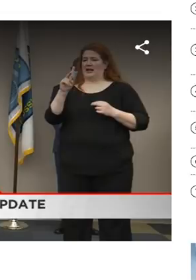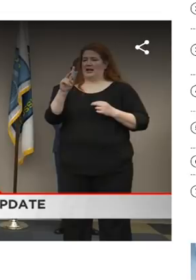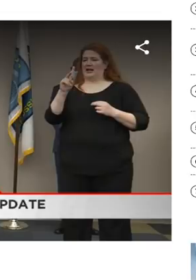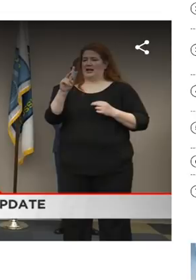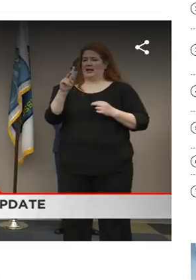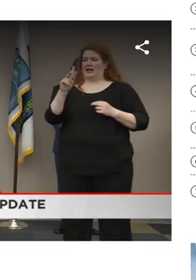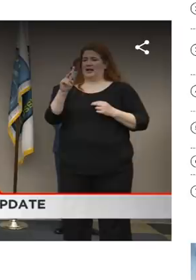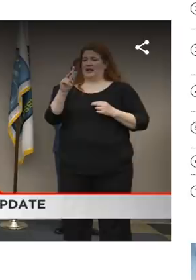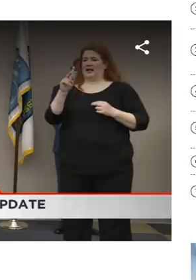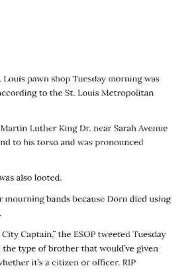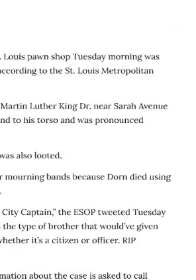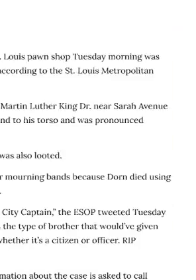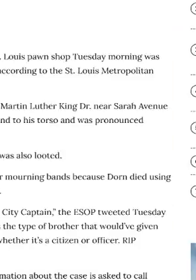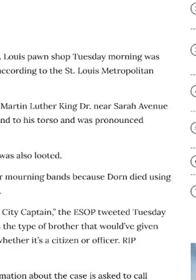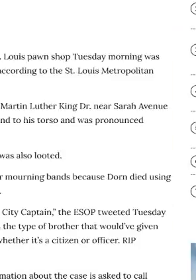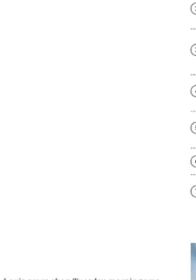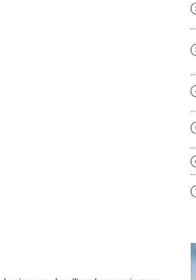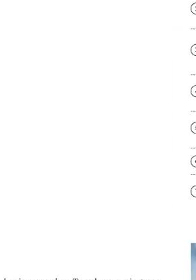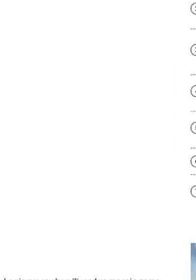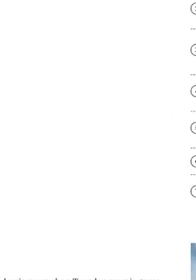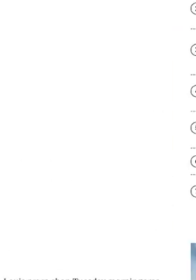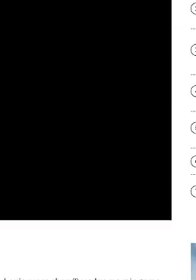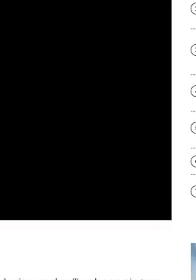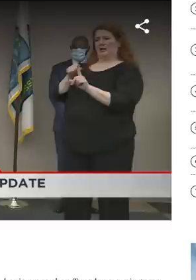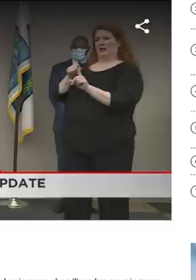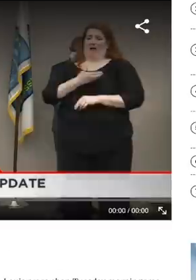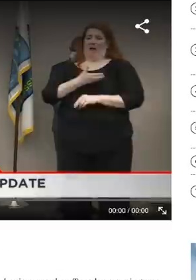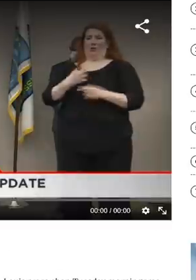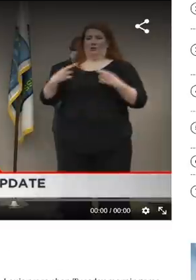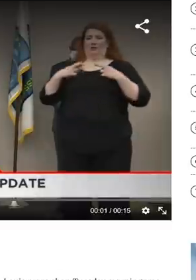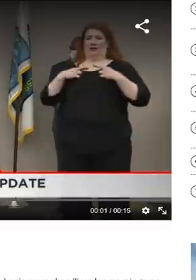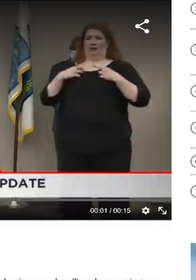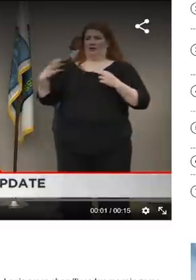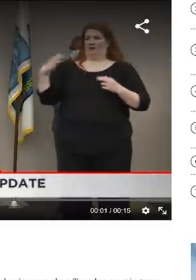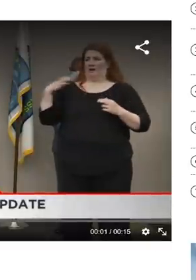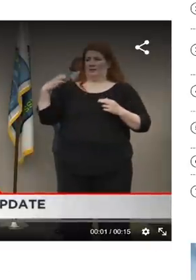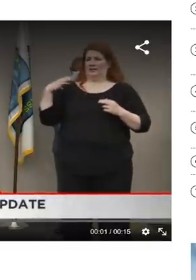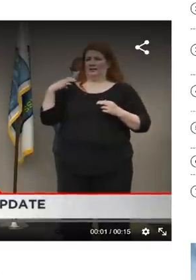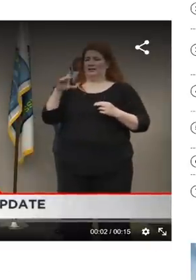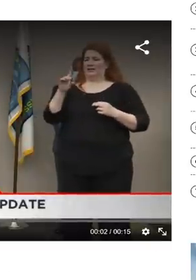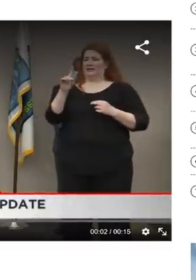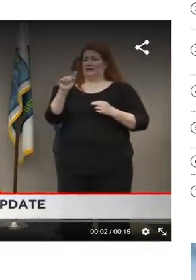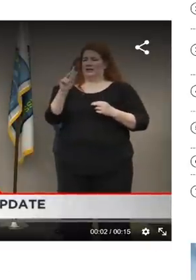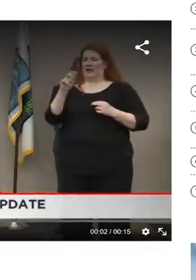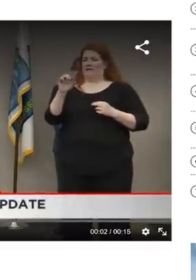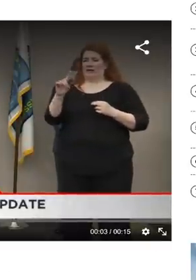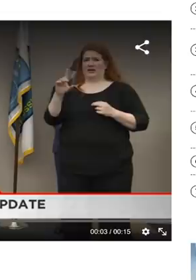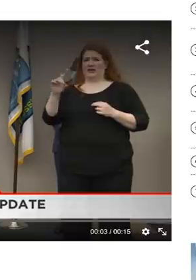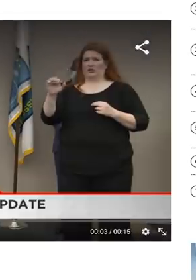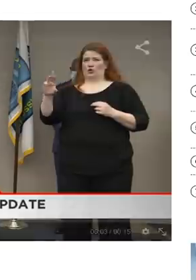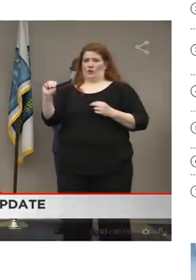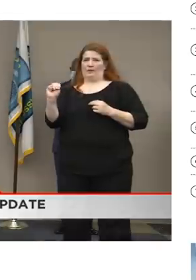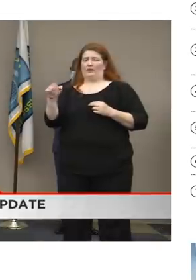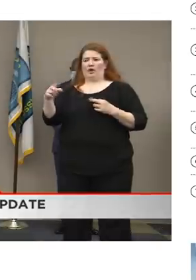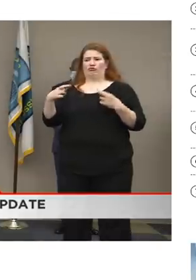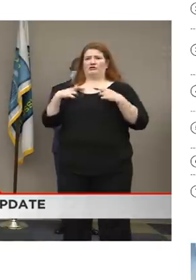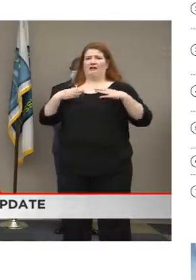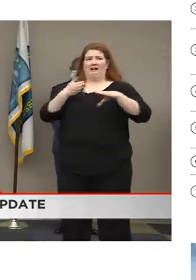can't, you know, in the legal sense, physically, they can and they will. So here's what I expect.